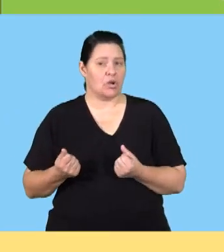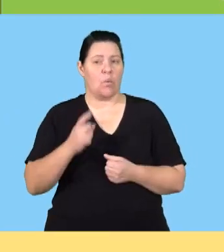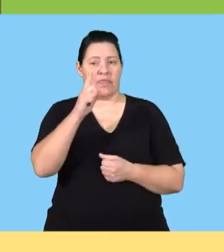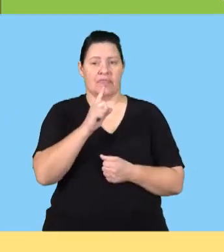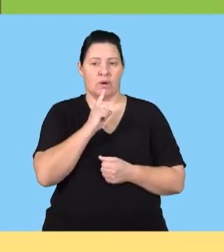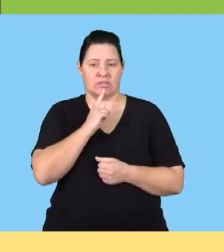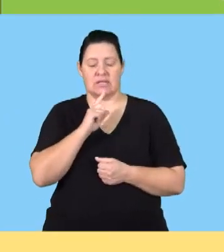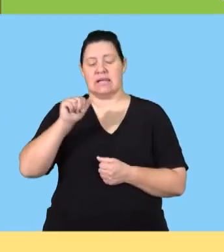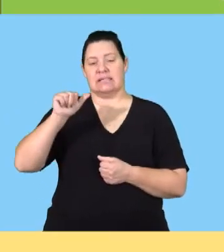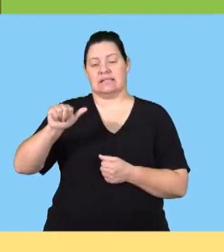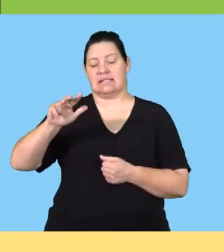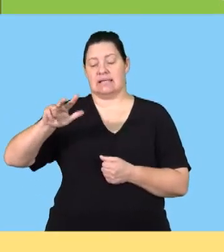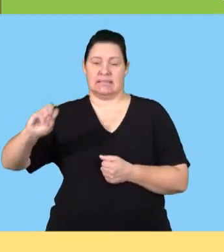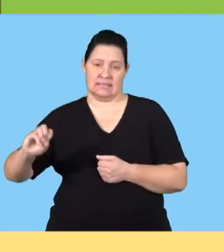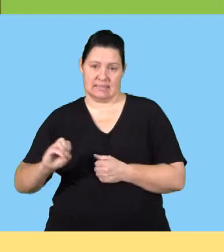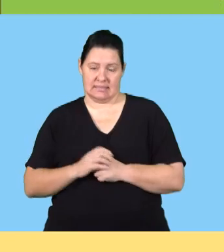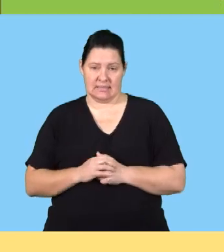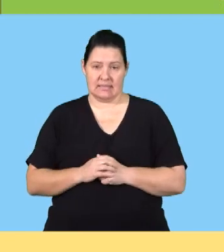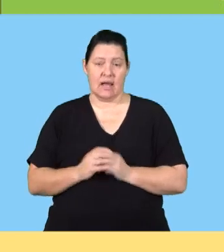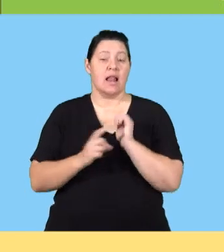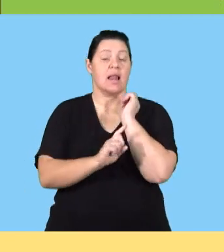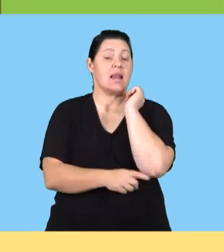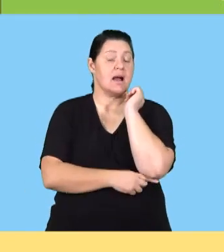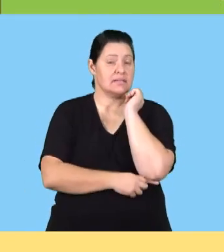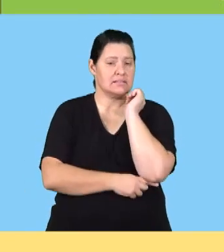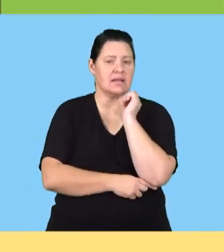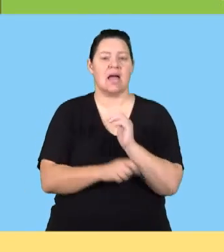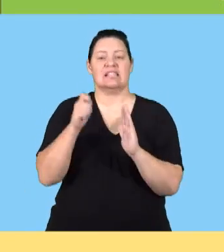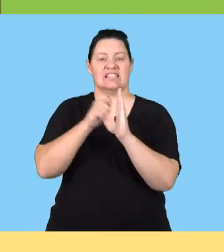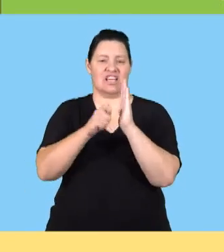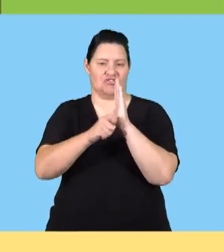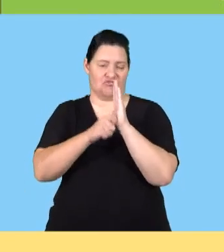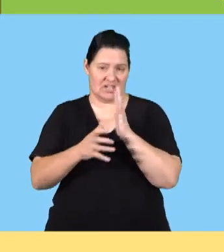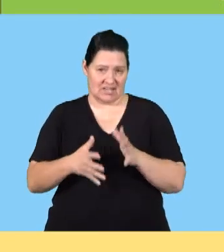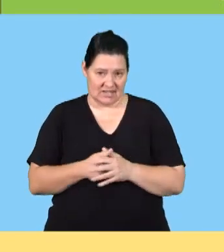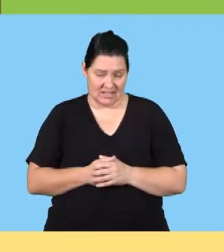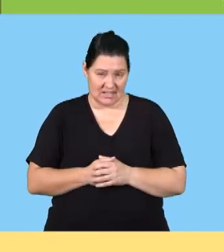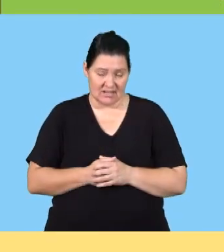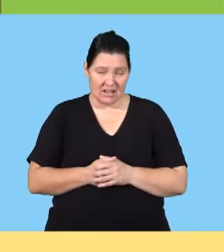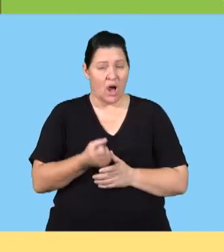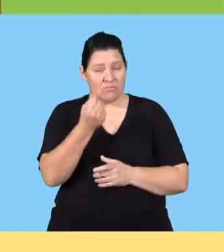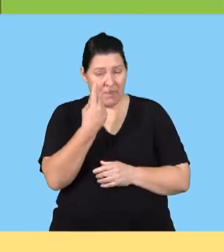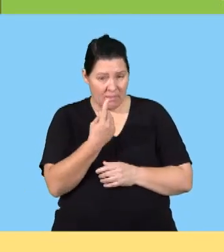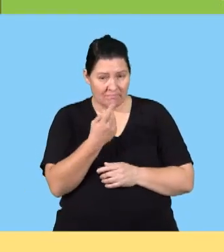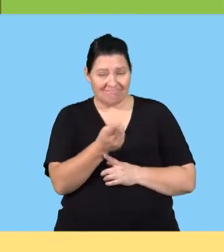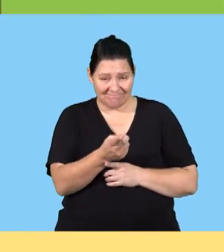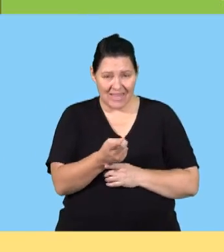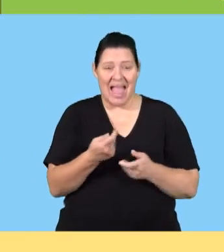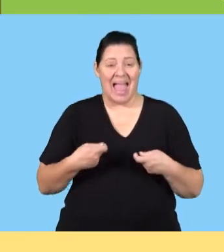1,680. And the last one is stationery. Stationery, remember, it is also